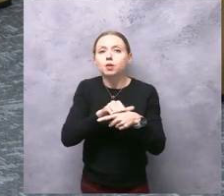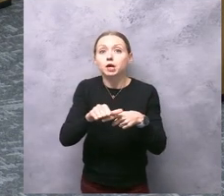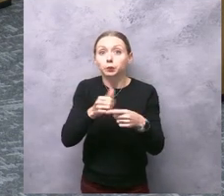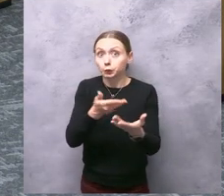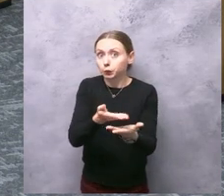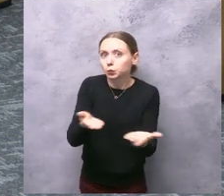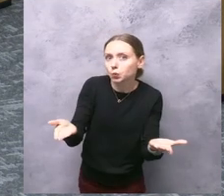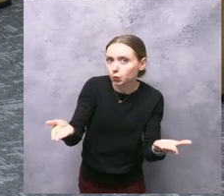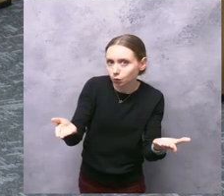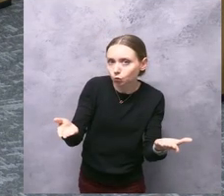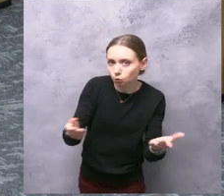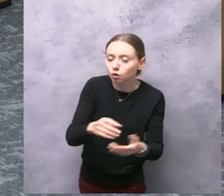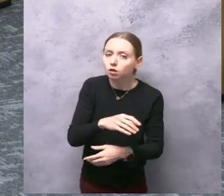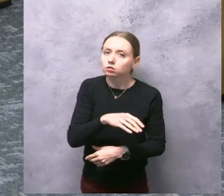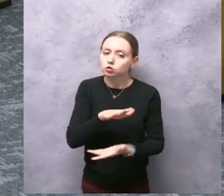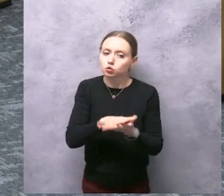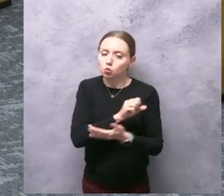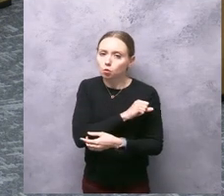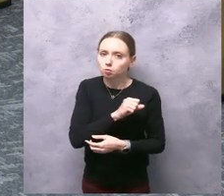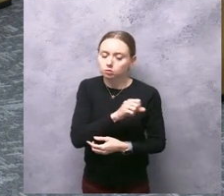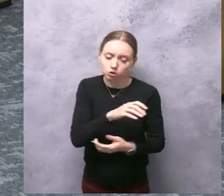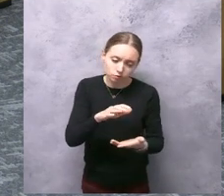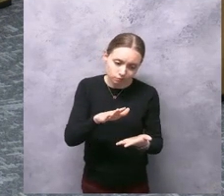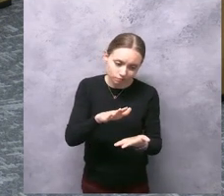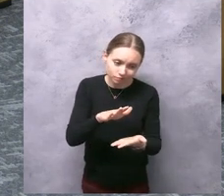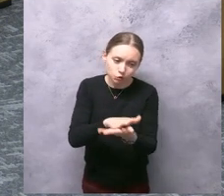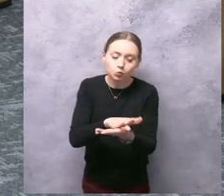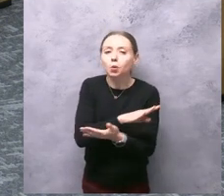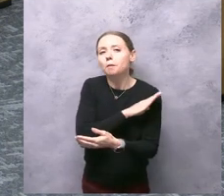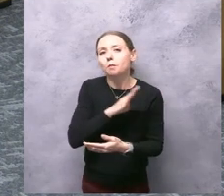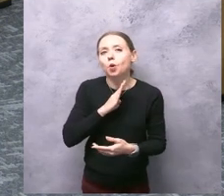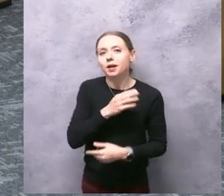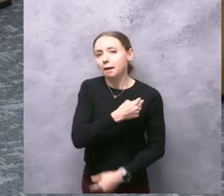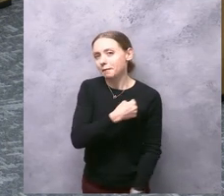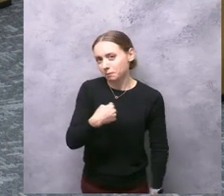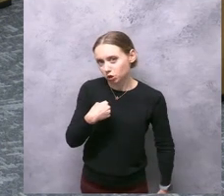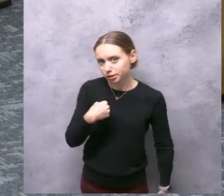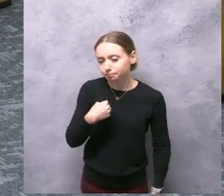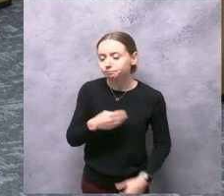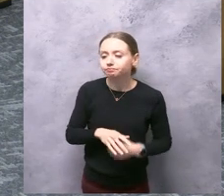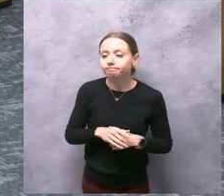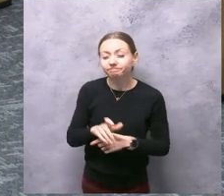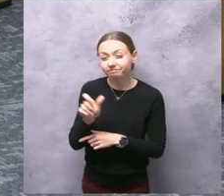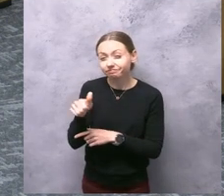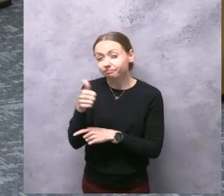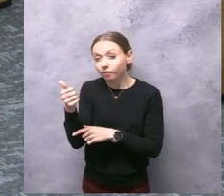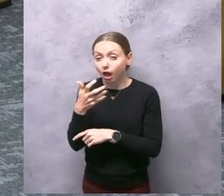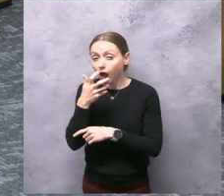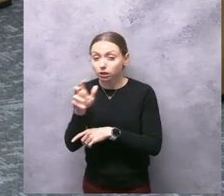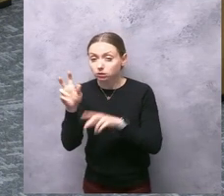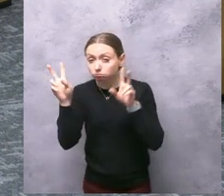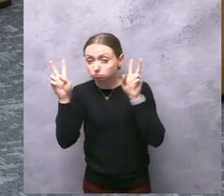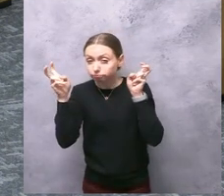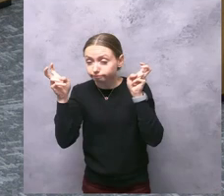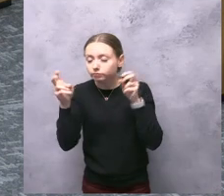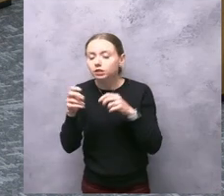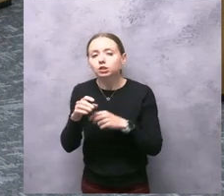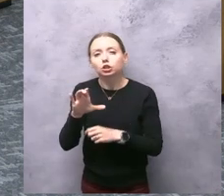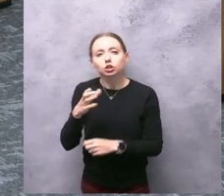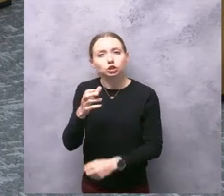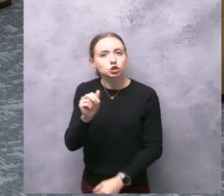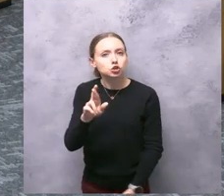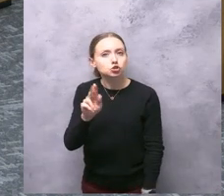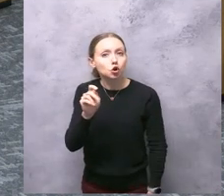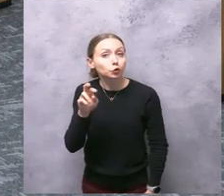those people are and what sort of certification they need. Another hot button issue, charter approvals. We do that